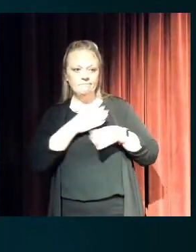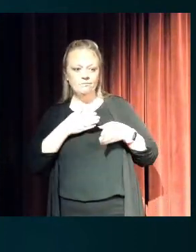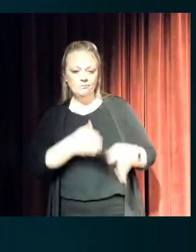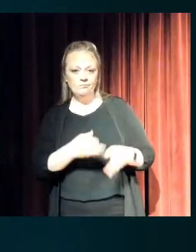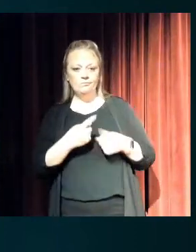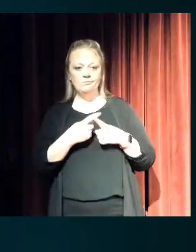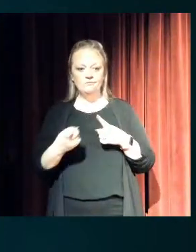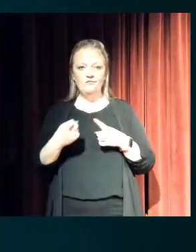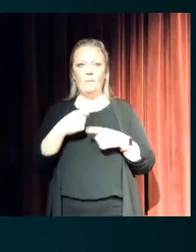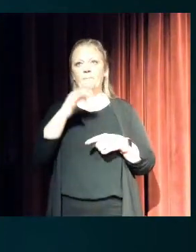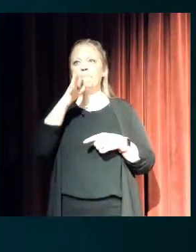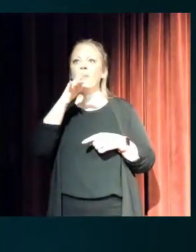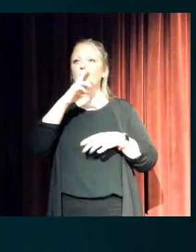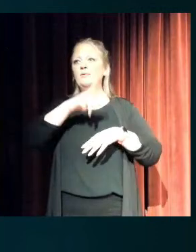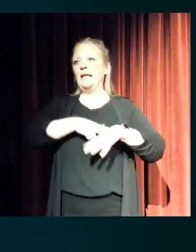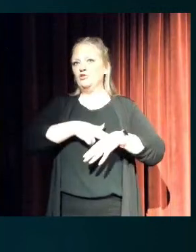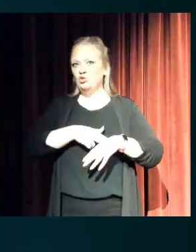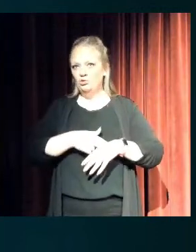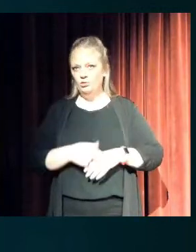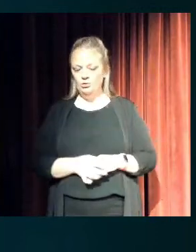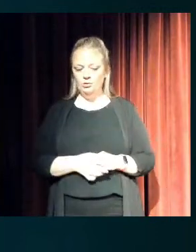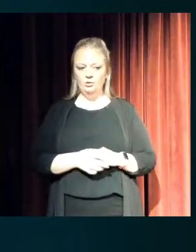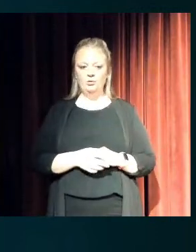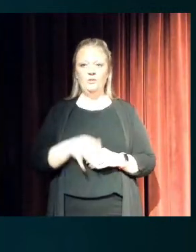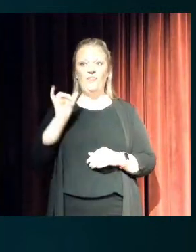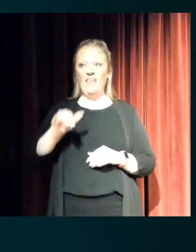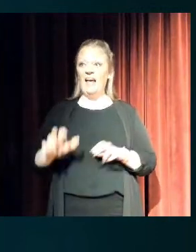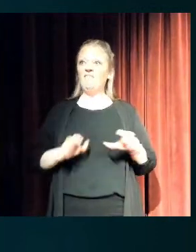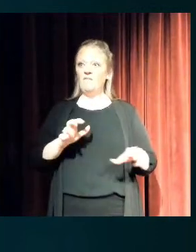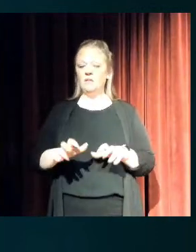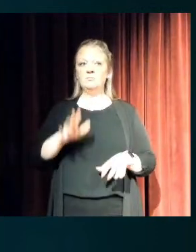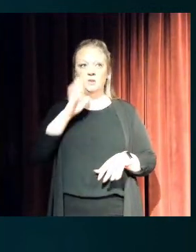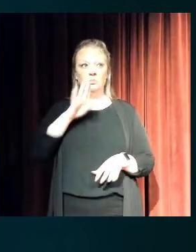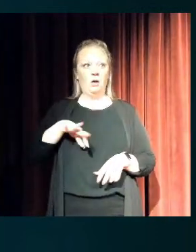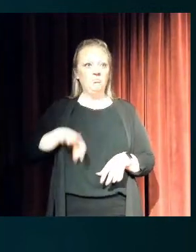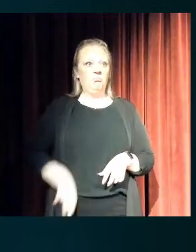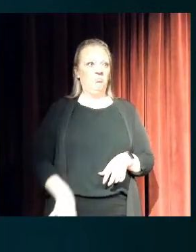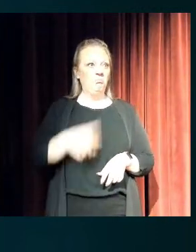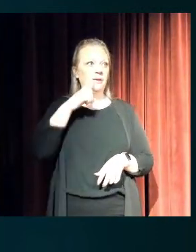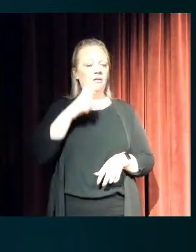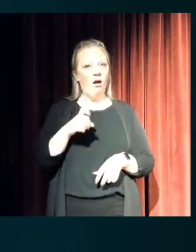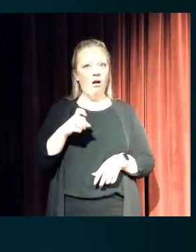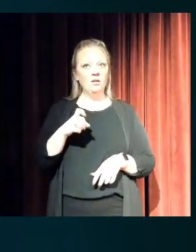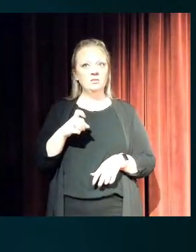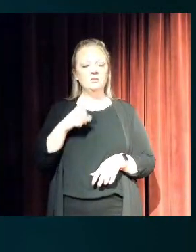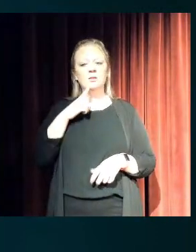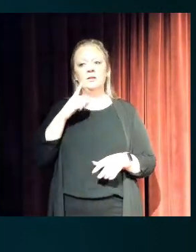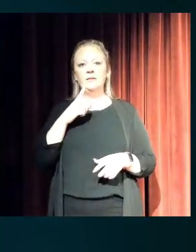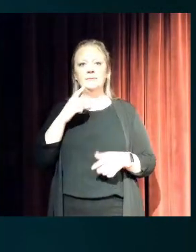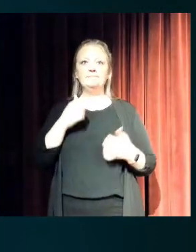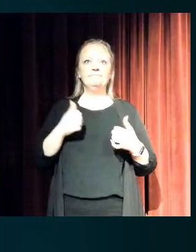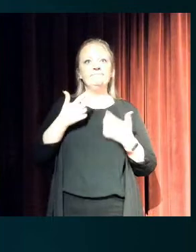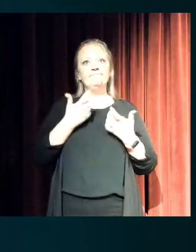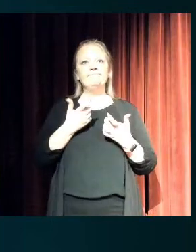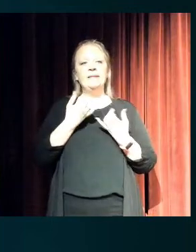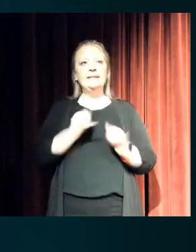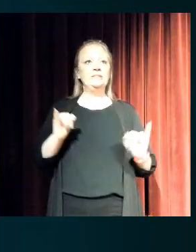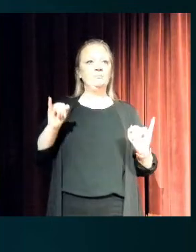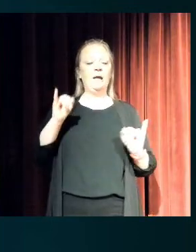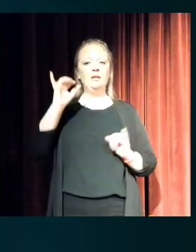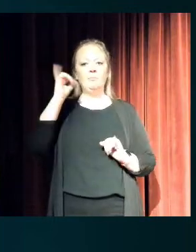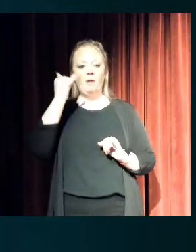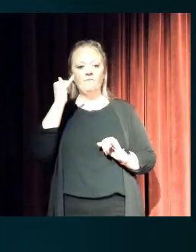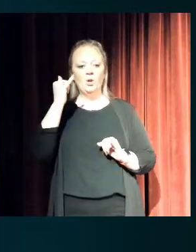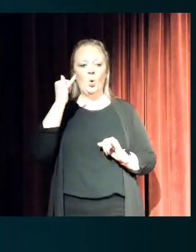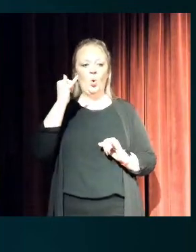from the ravages of Mother Nature. This investment is paying off because the independent Greater Buffalo Niagara